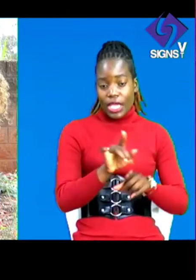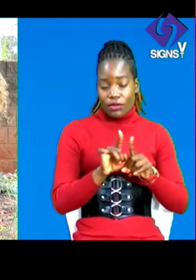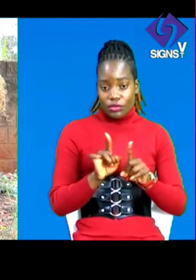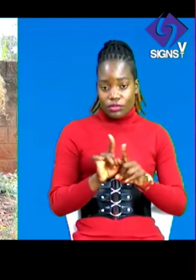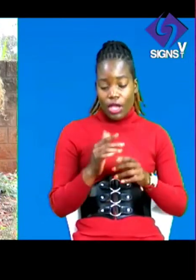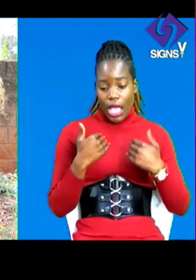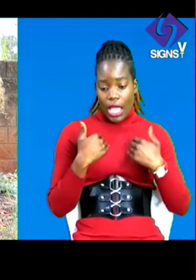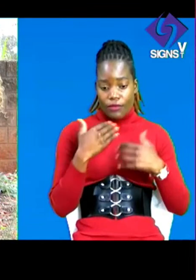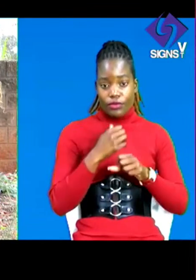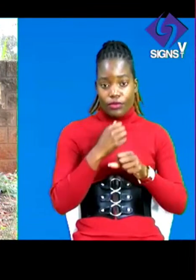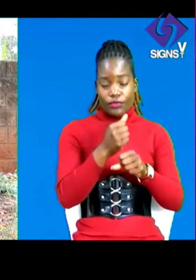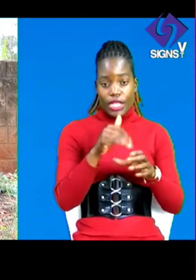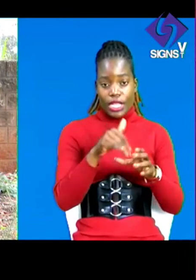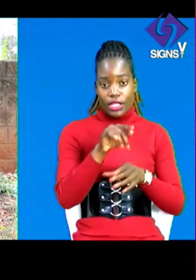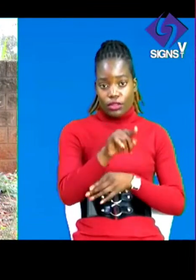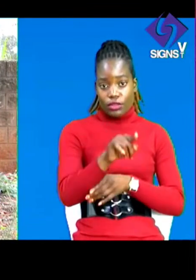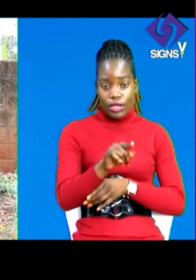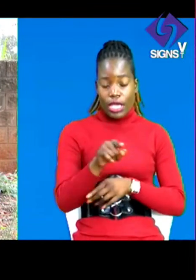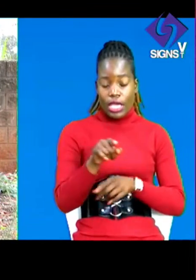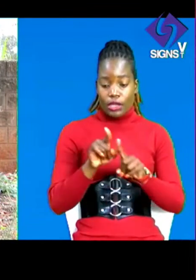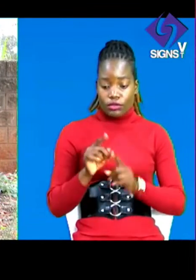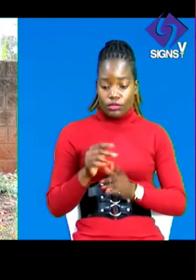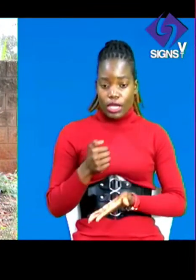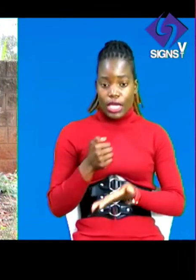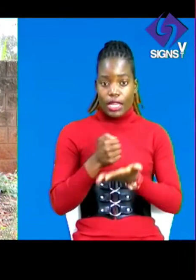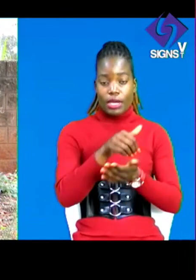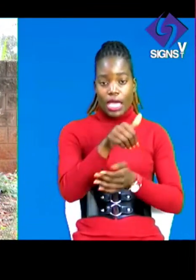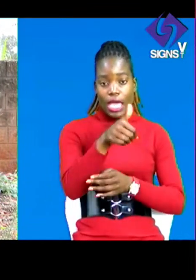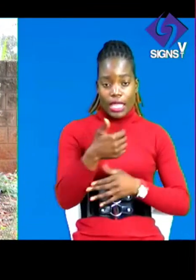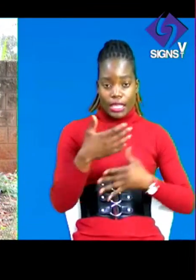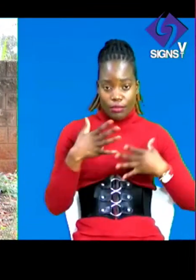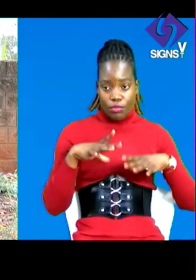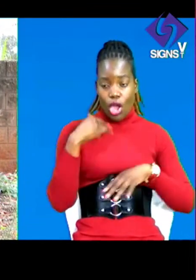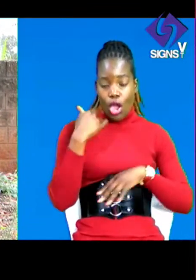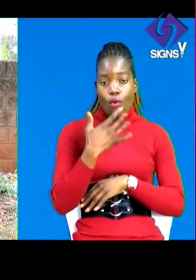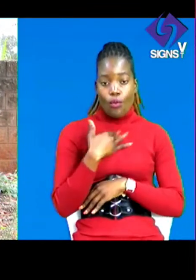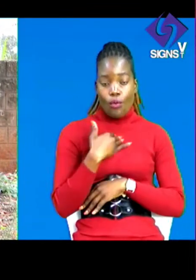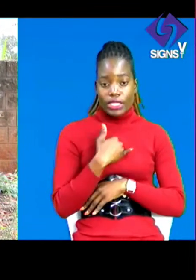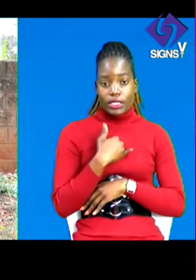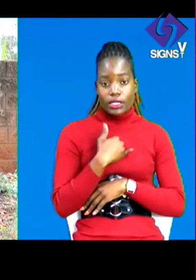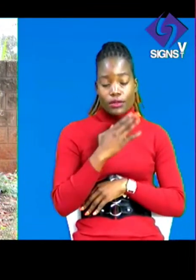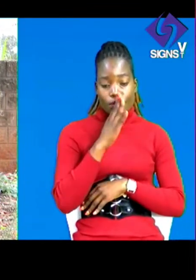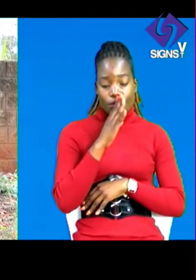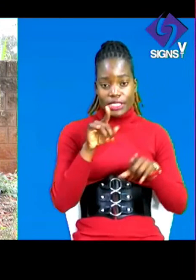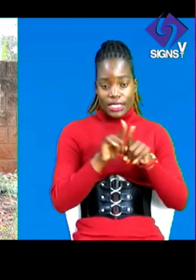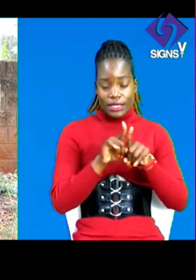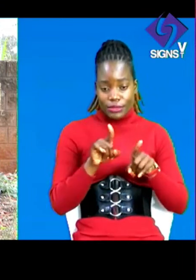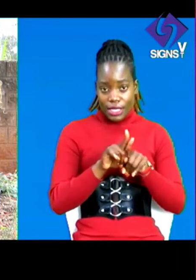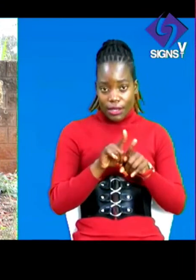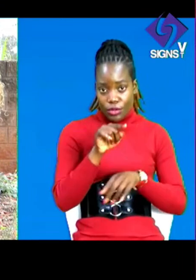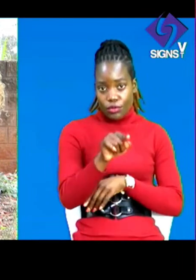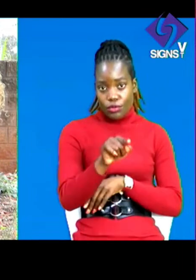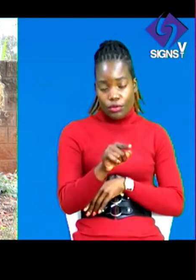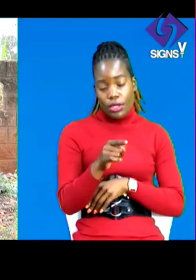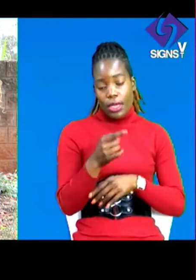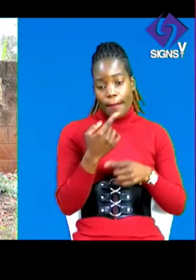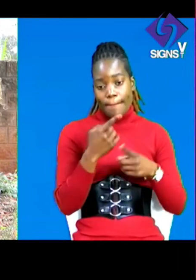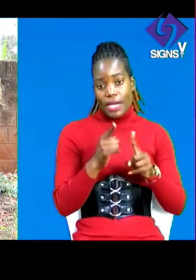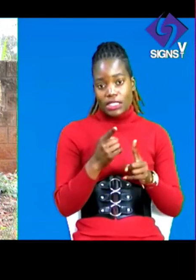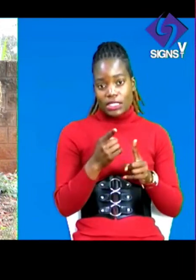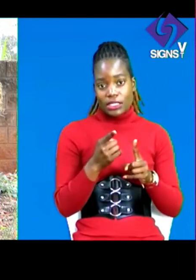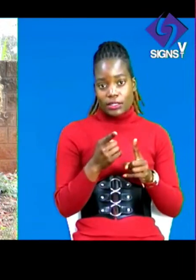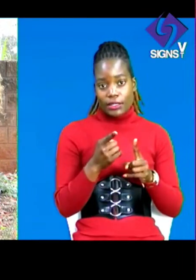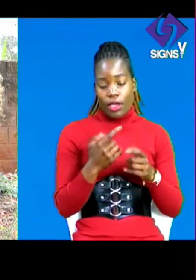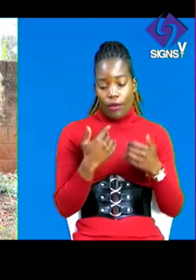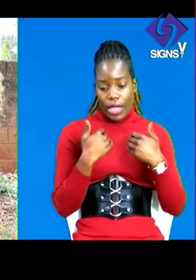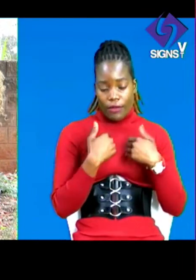that. Yeah, and you'll help even the others who want to be like you. But maybe there's someone